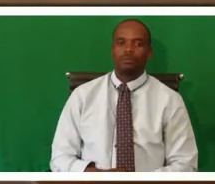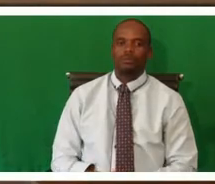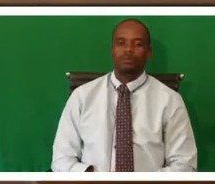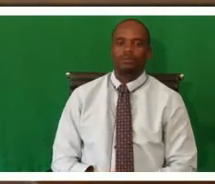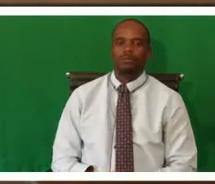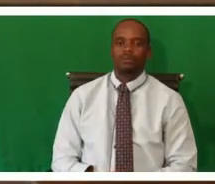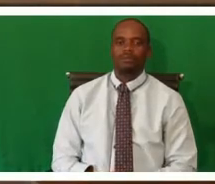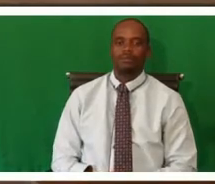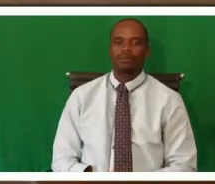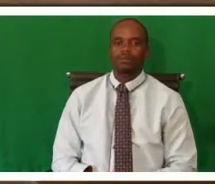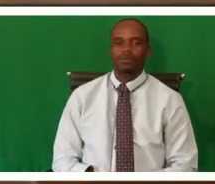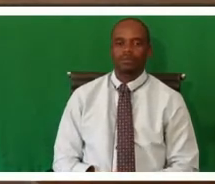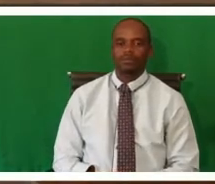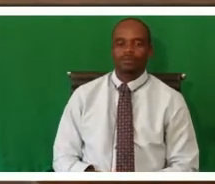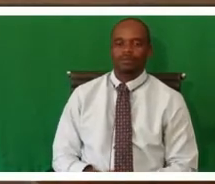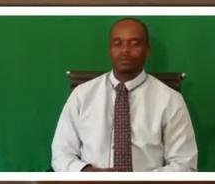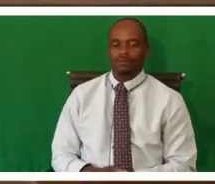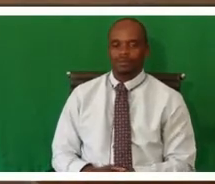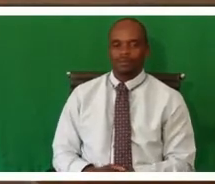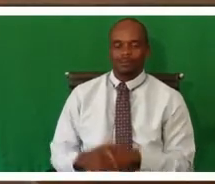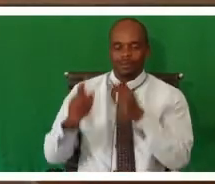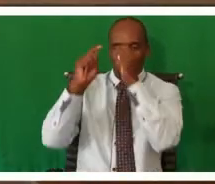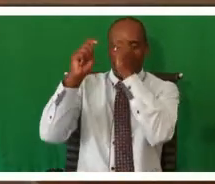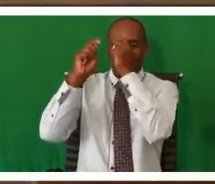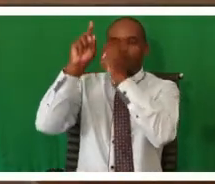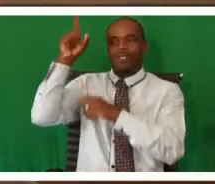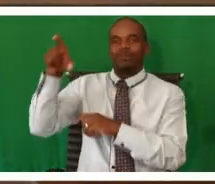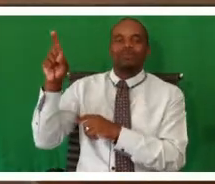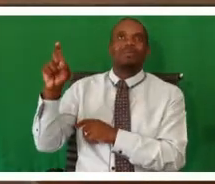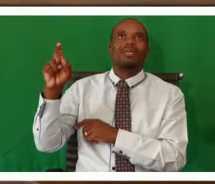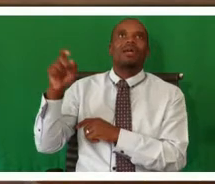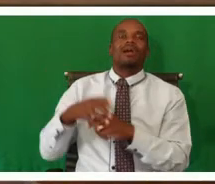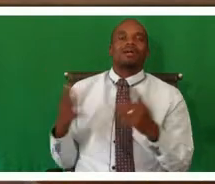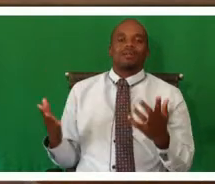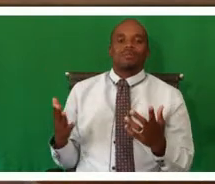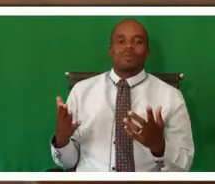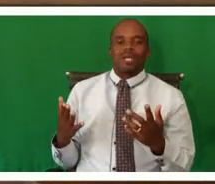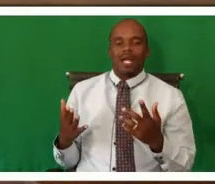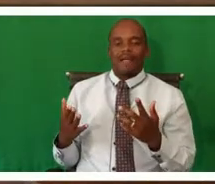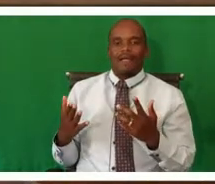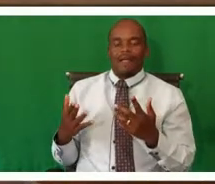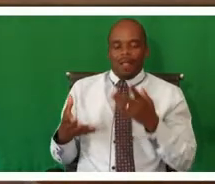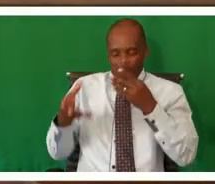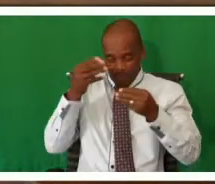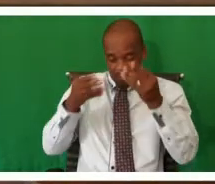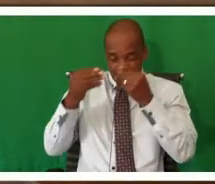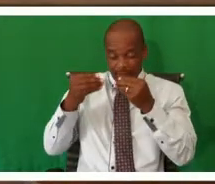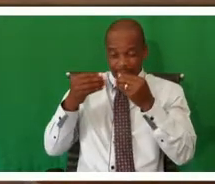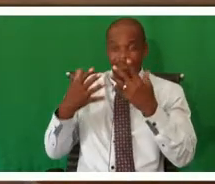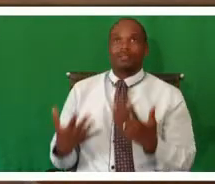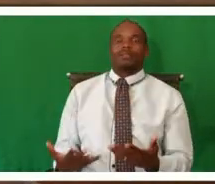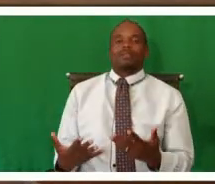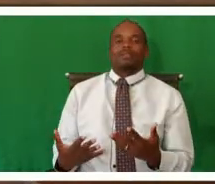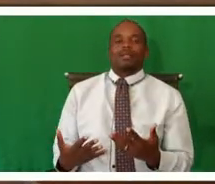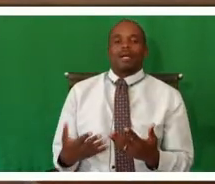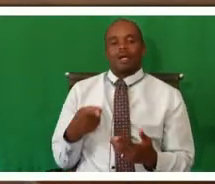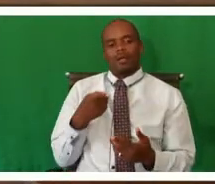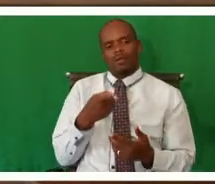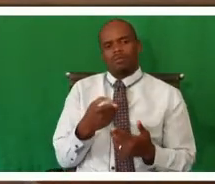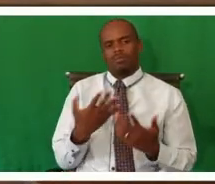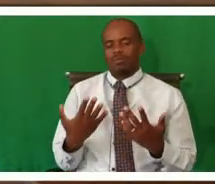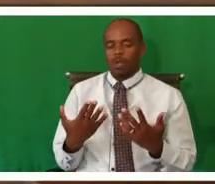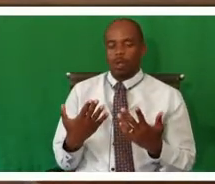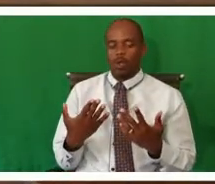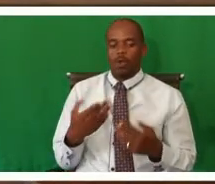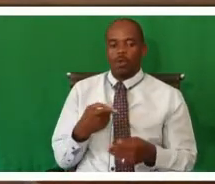We have, Honorable Speaker, we have learned a lot from the unfortunate